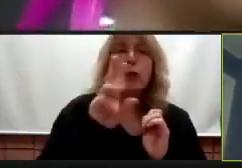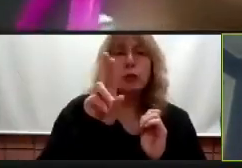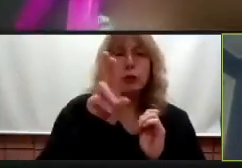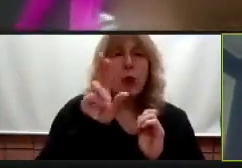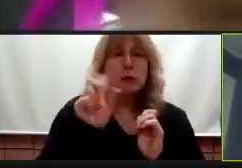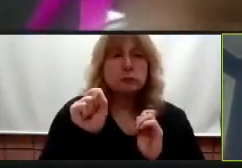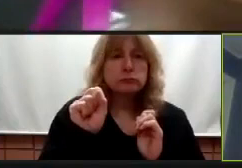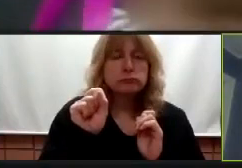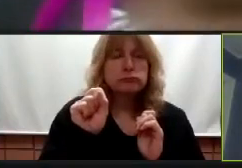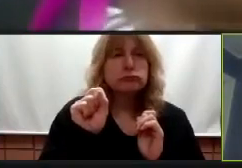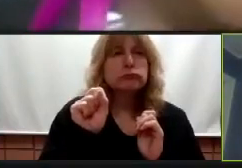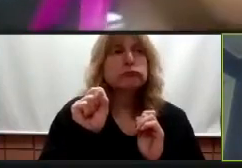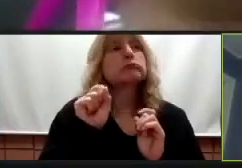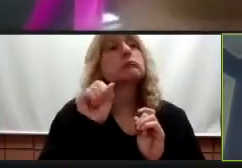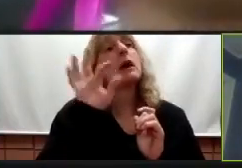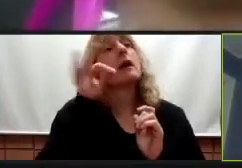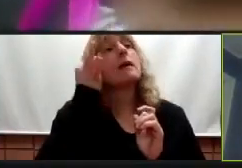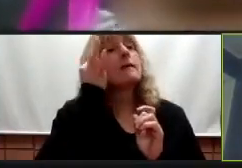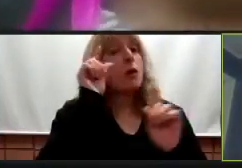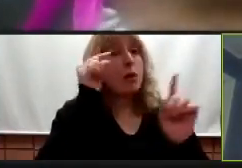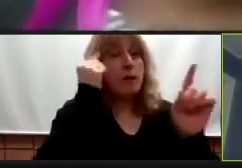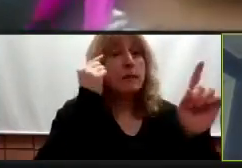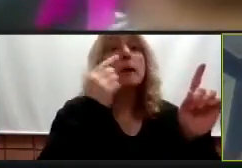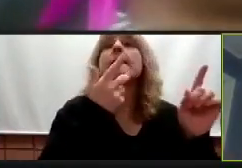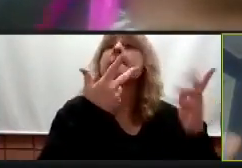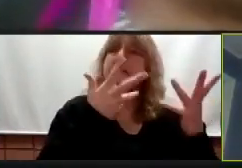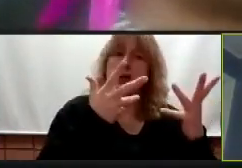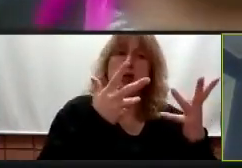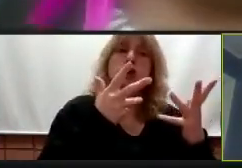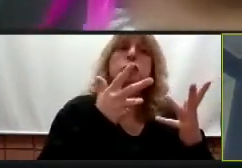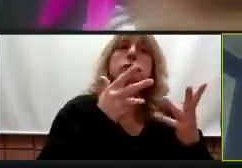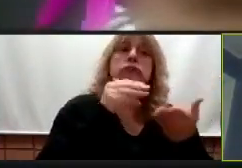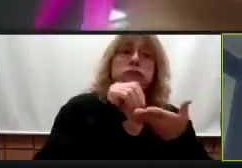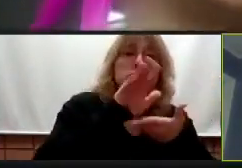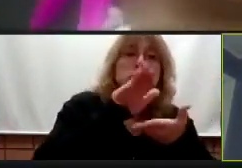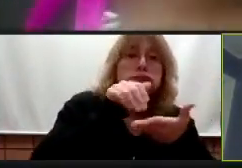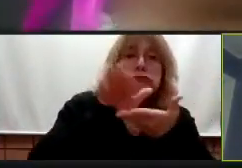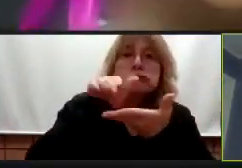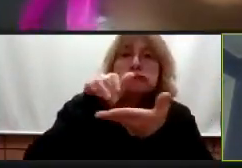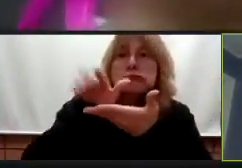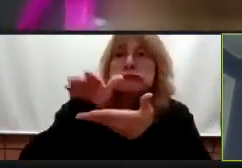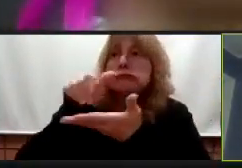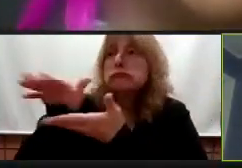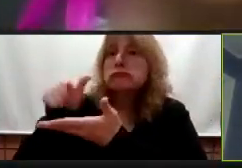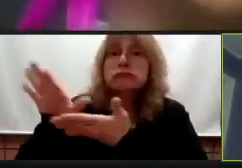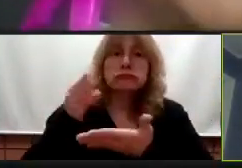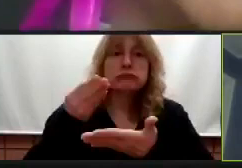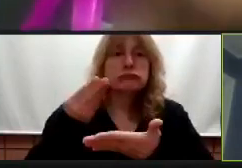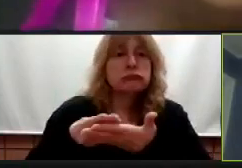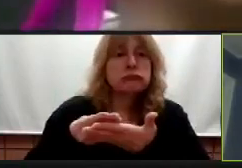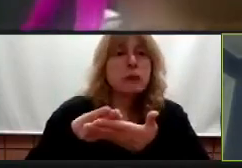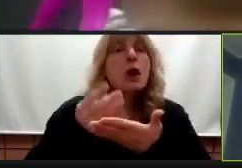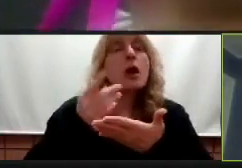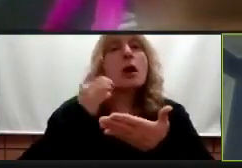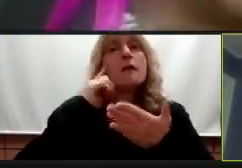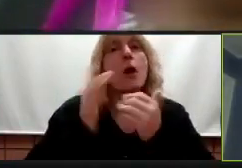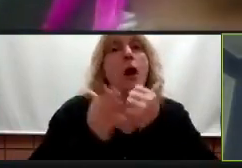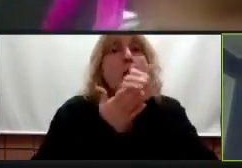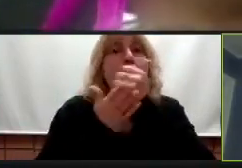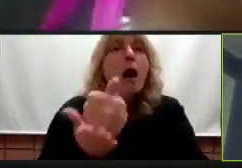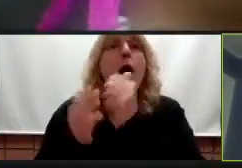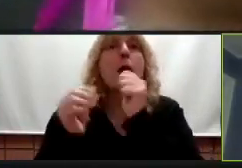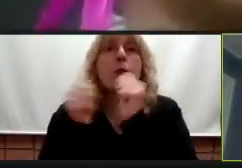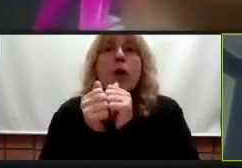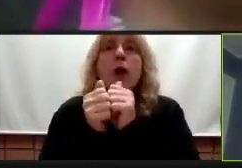federal government released funds to those states to help with all efforts as it related to the pandemic. And in this